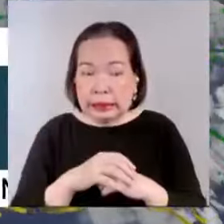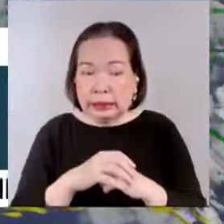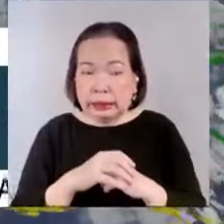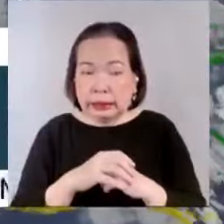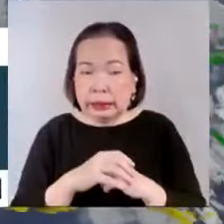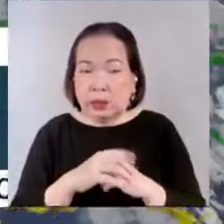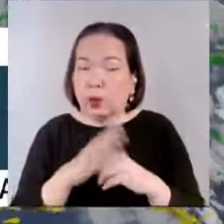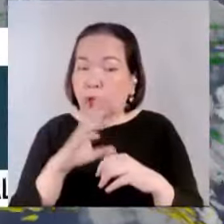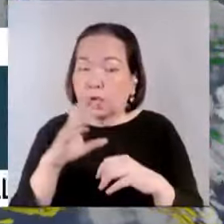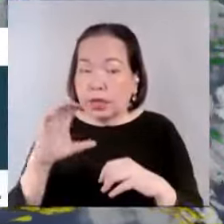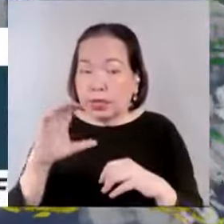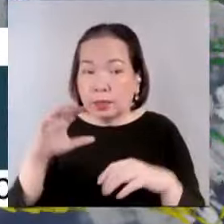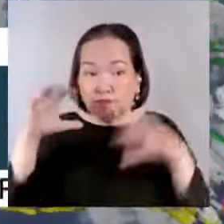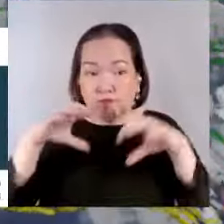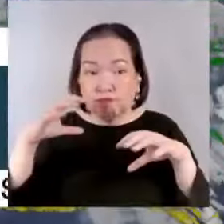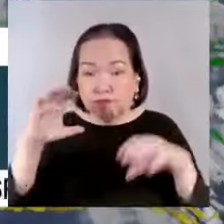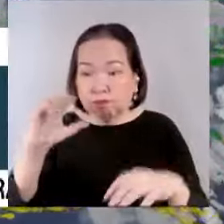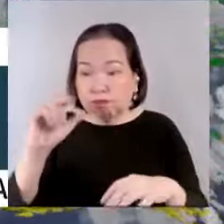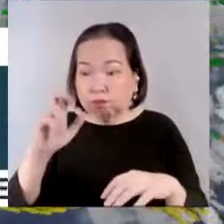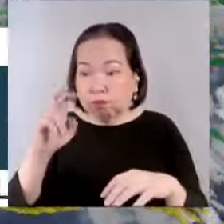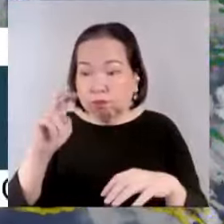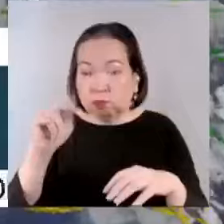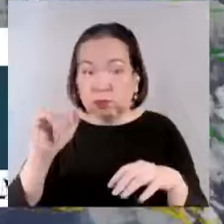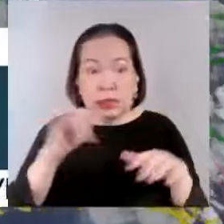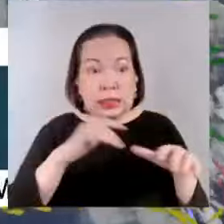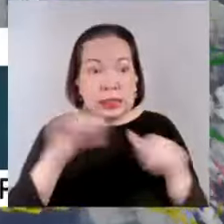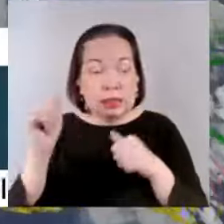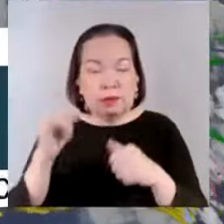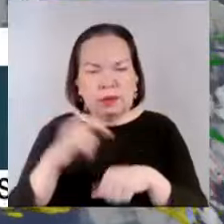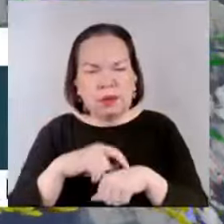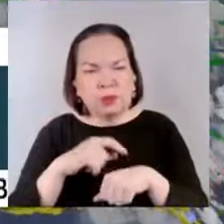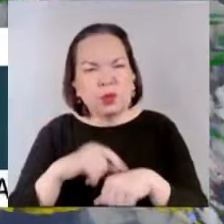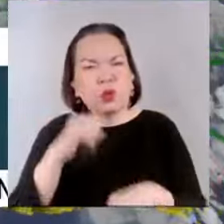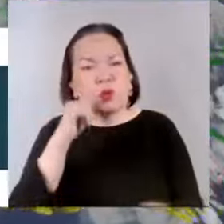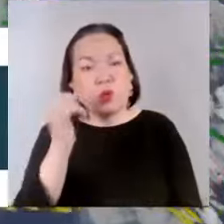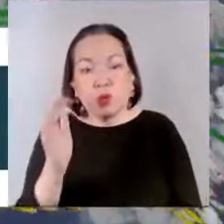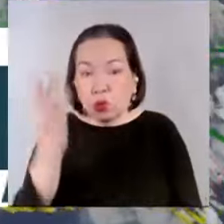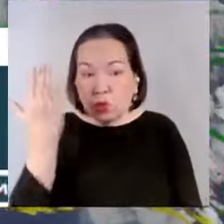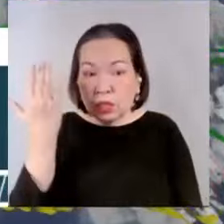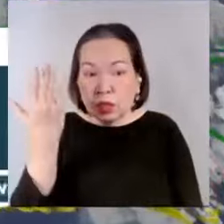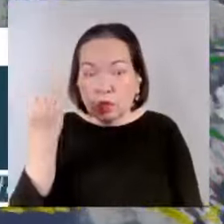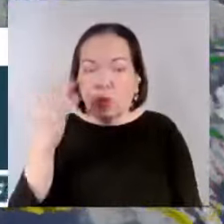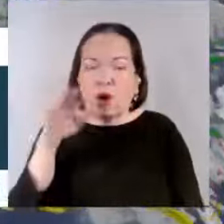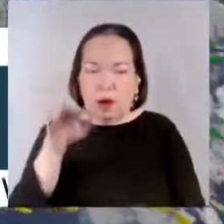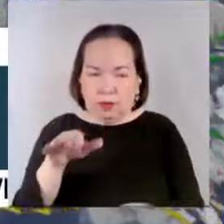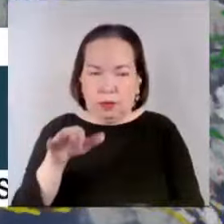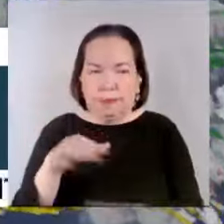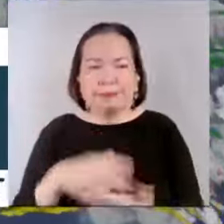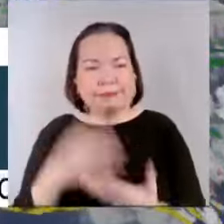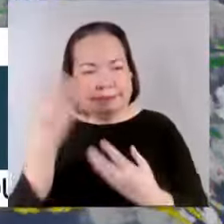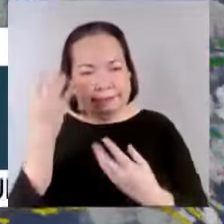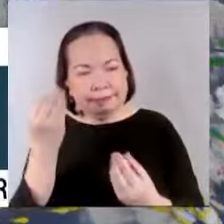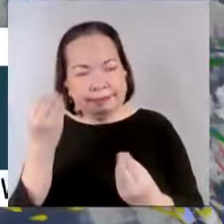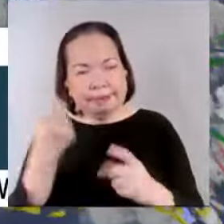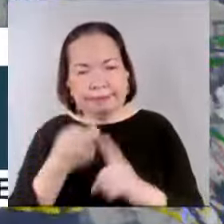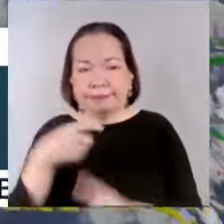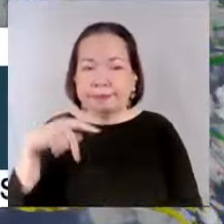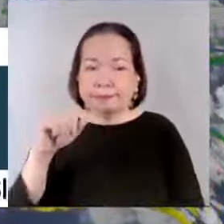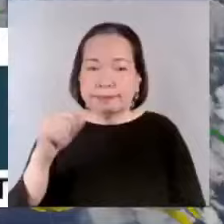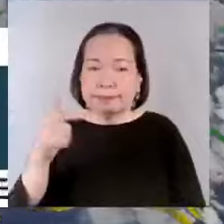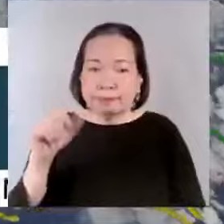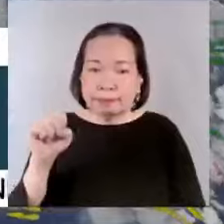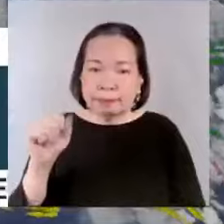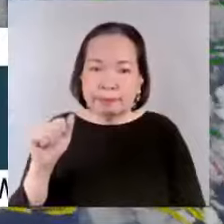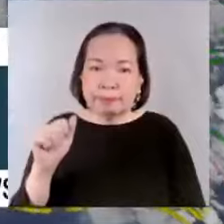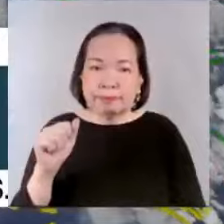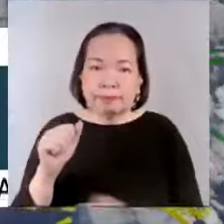of responsibility by tomorrow morning or afternoon. And that's the latest from PAGASA Weather Forecasting Center. Veronica